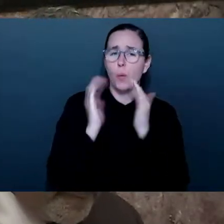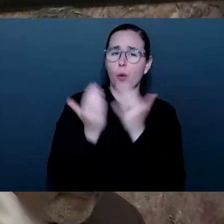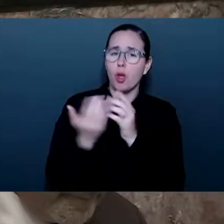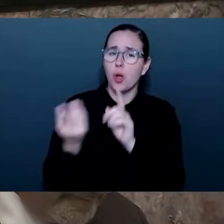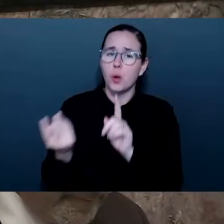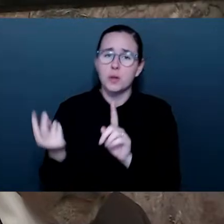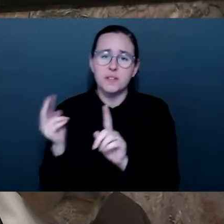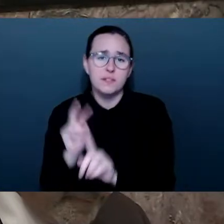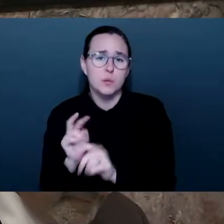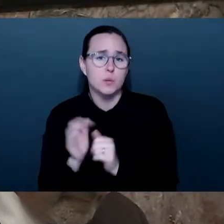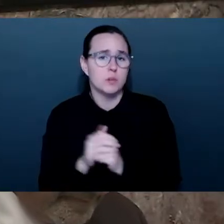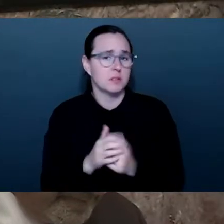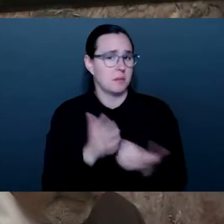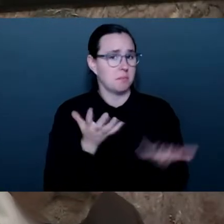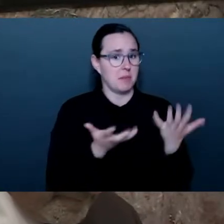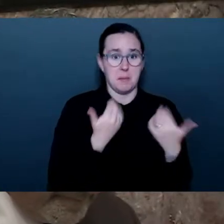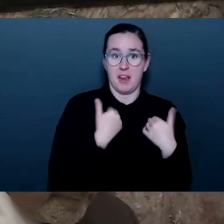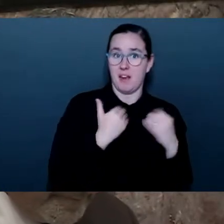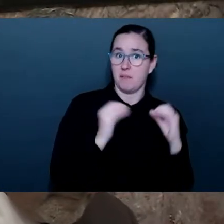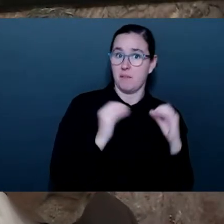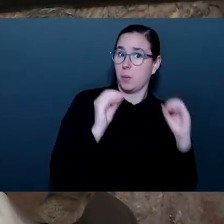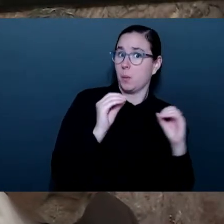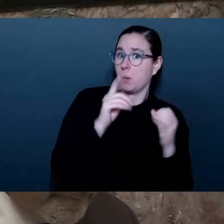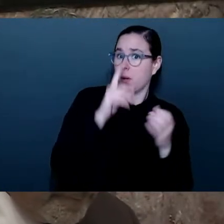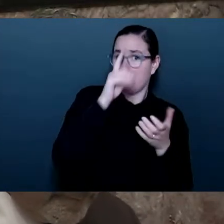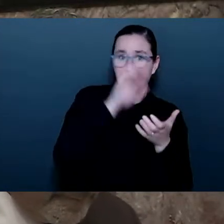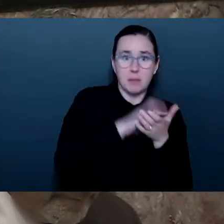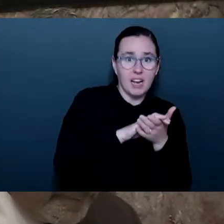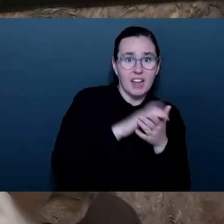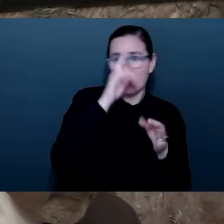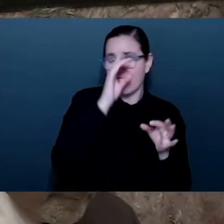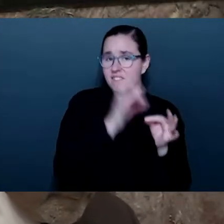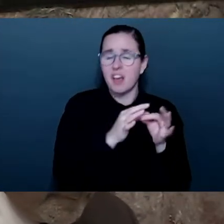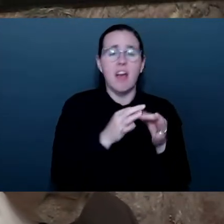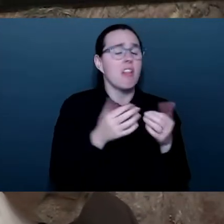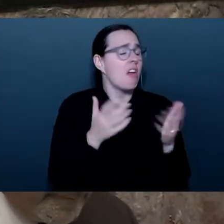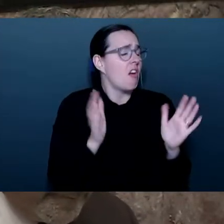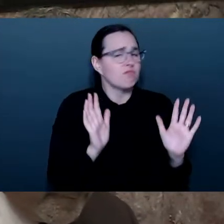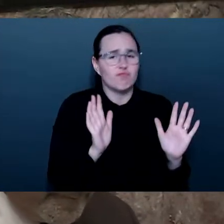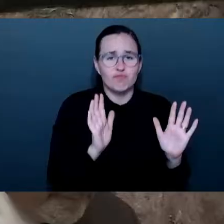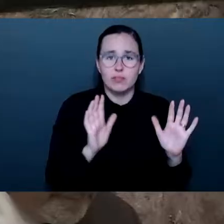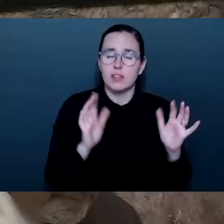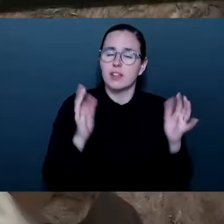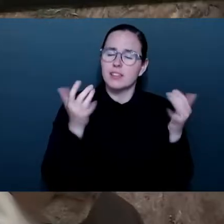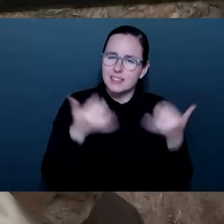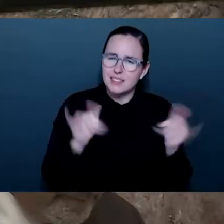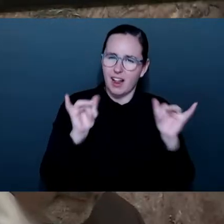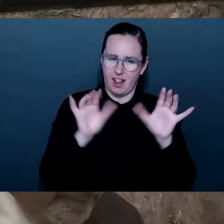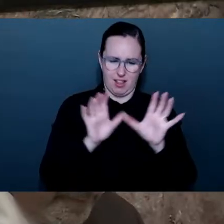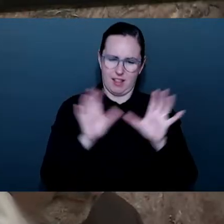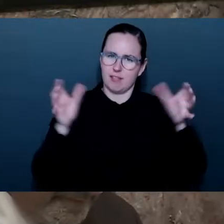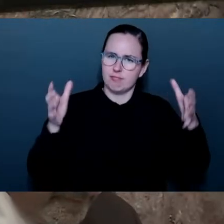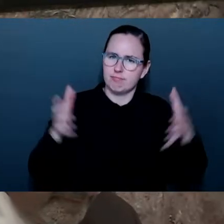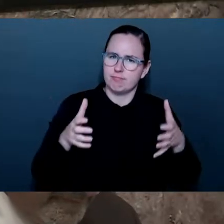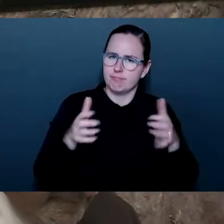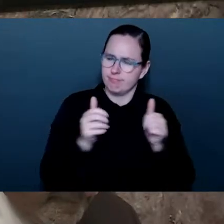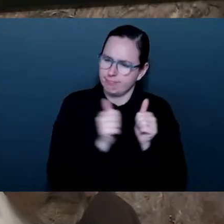humility, and a shared commitment to the common good. May our deliberations be guided by